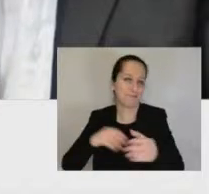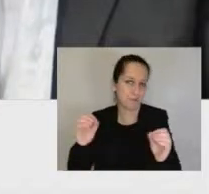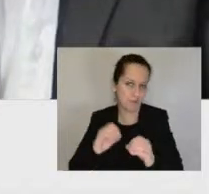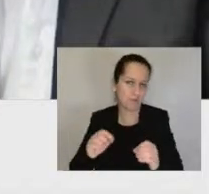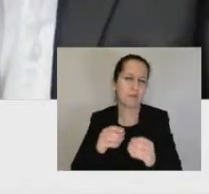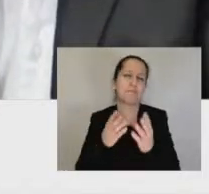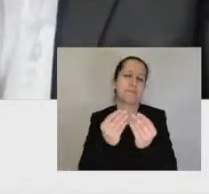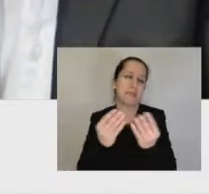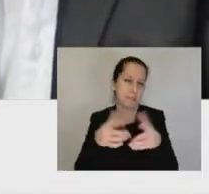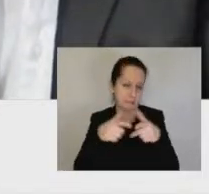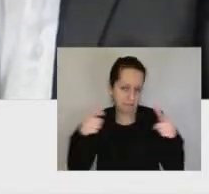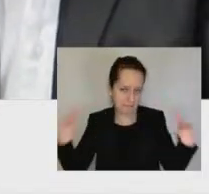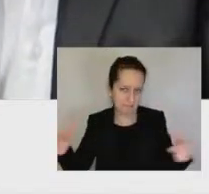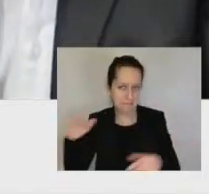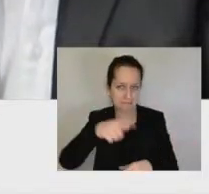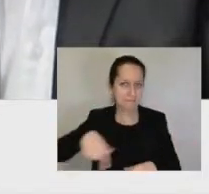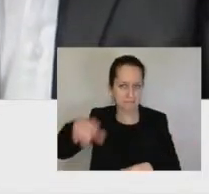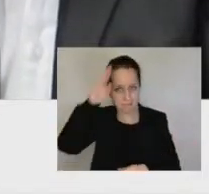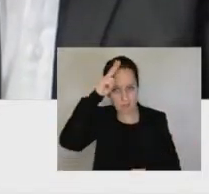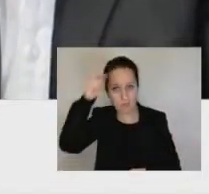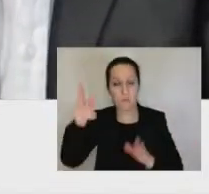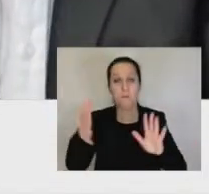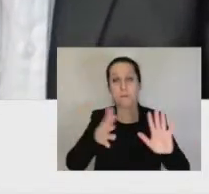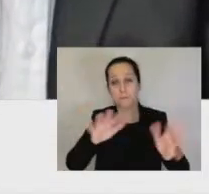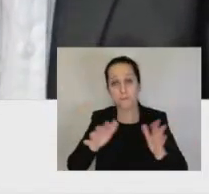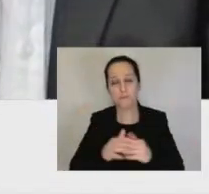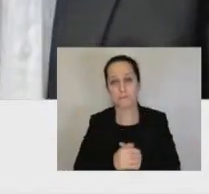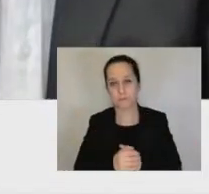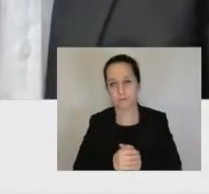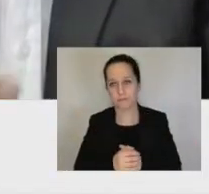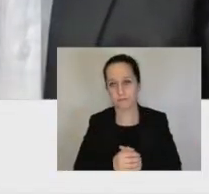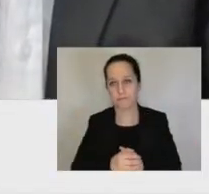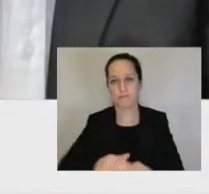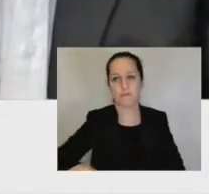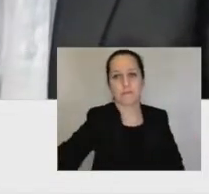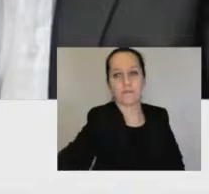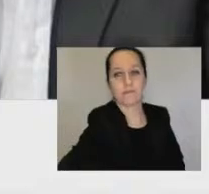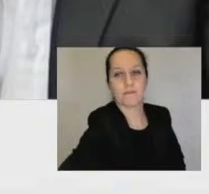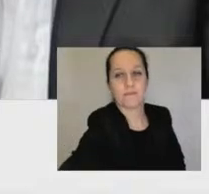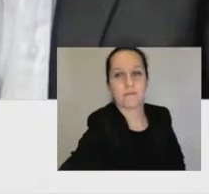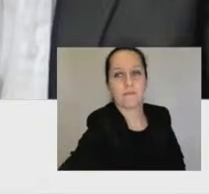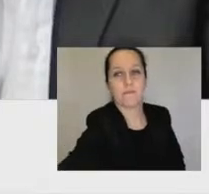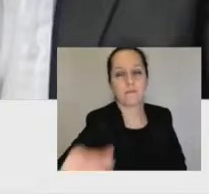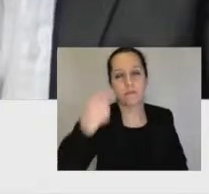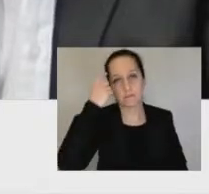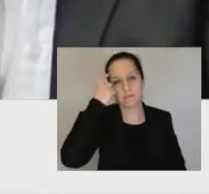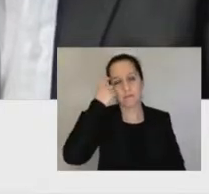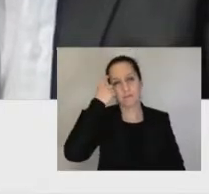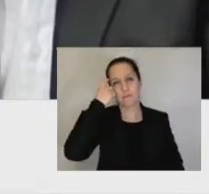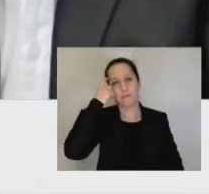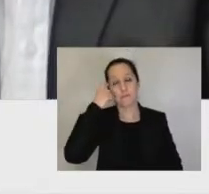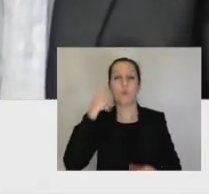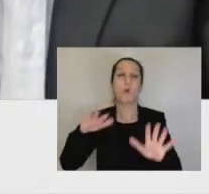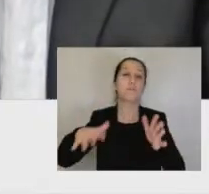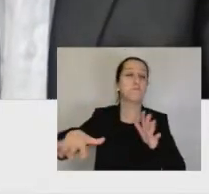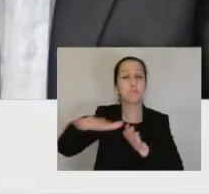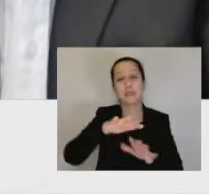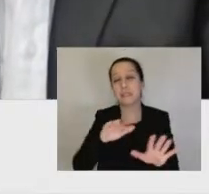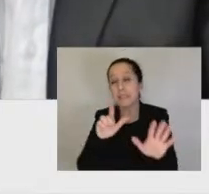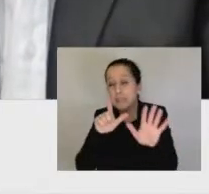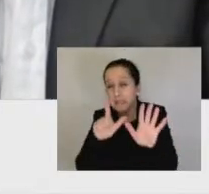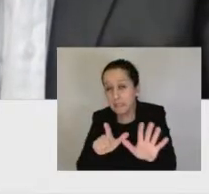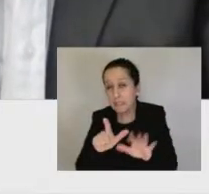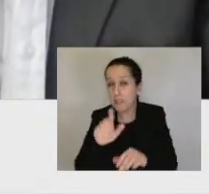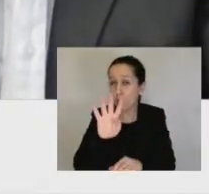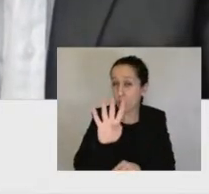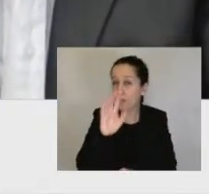speakers have mentioned, on average, this is something that happens throughout the region, but Peru surpasses